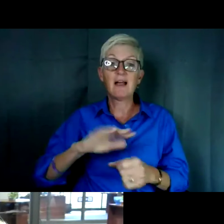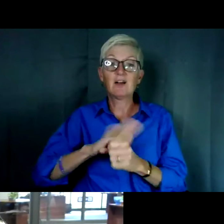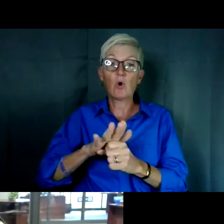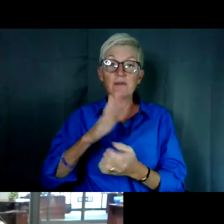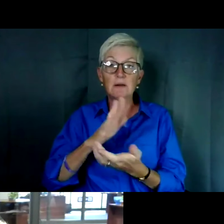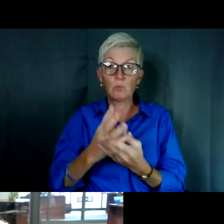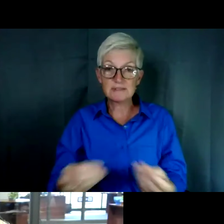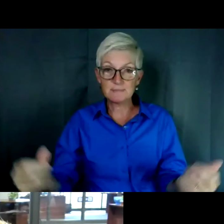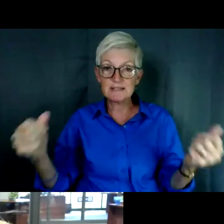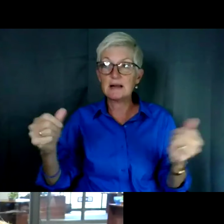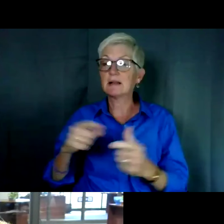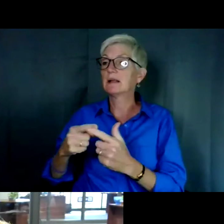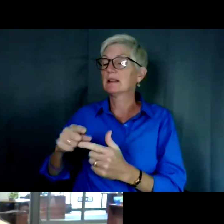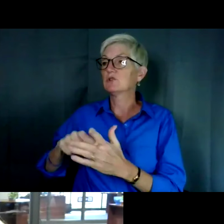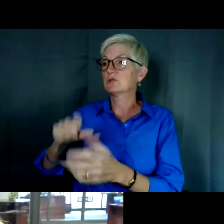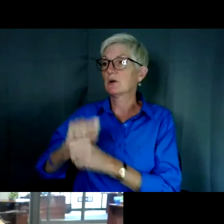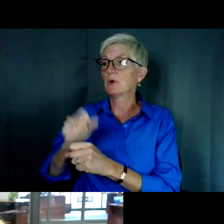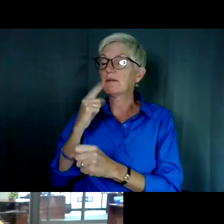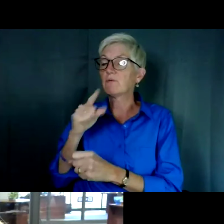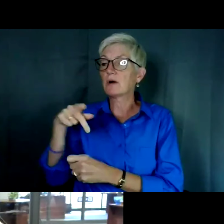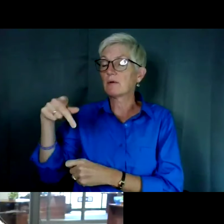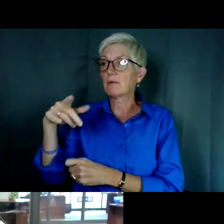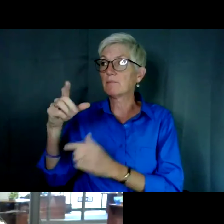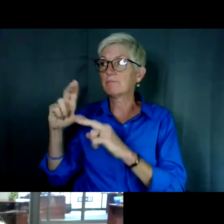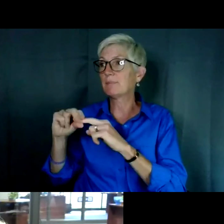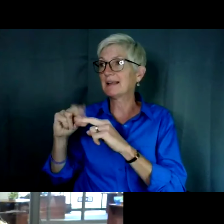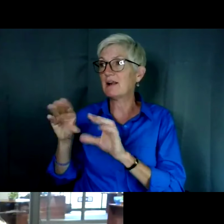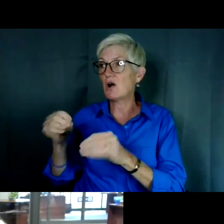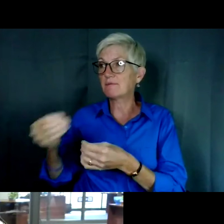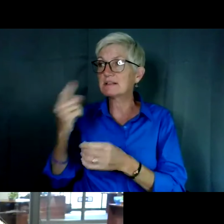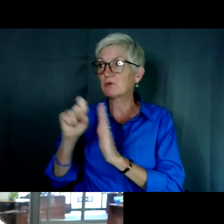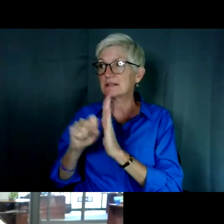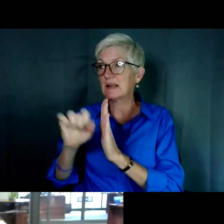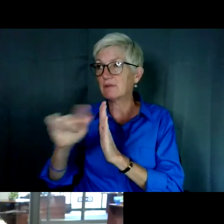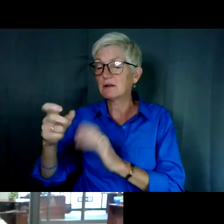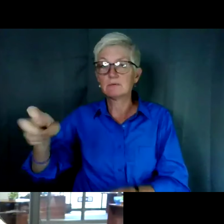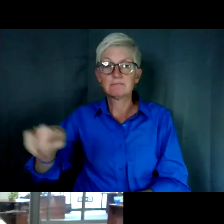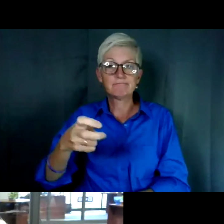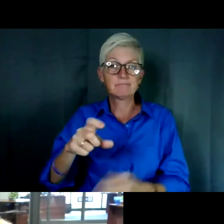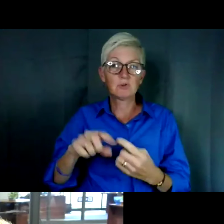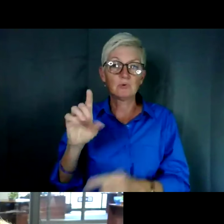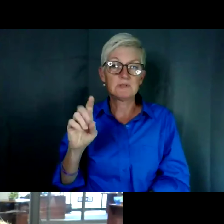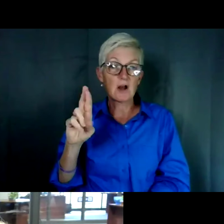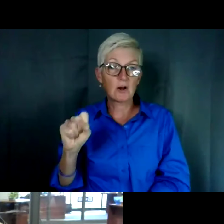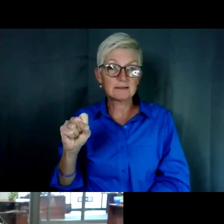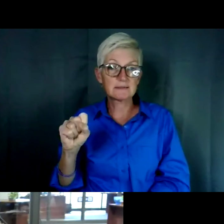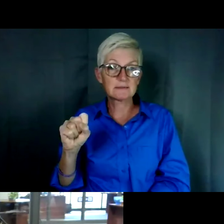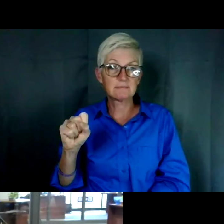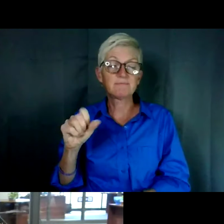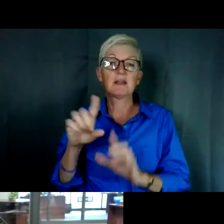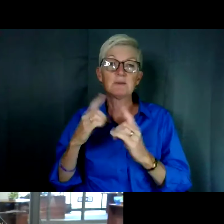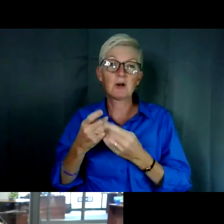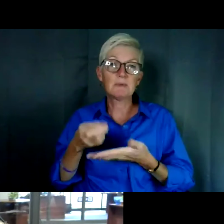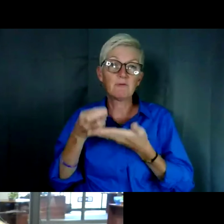took a job at the Public Aid Office for the state of Illinois, then transitioned to the Department of Rehabilitation Services, where